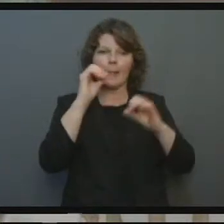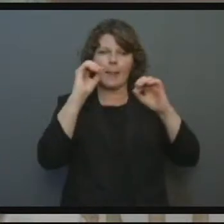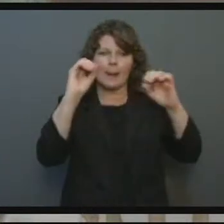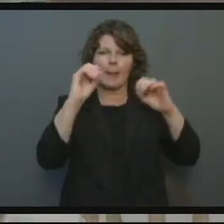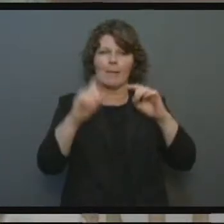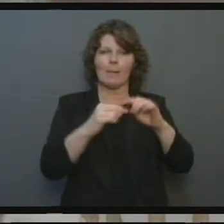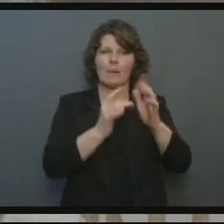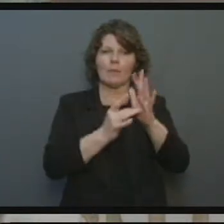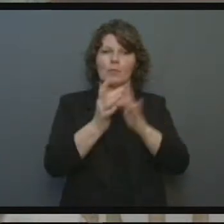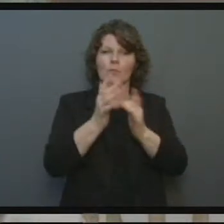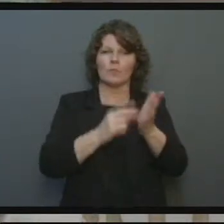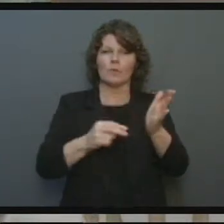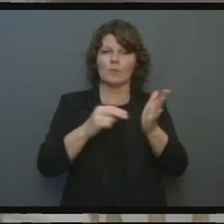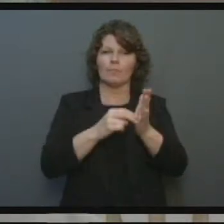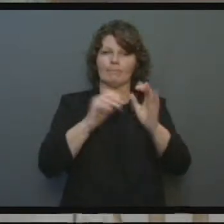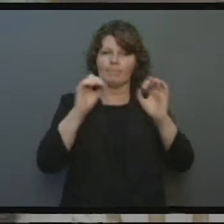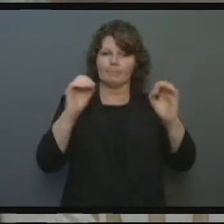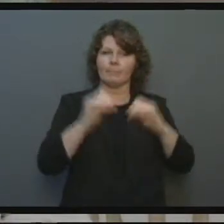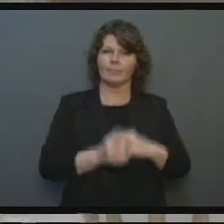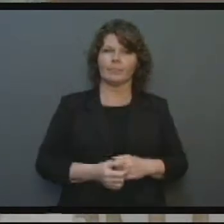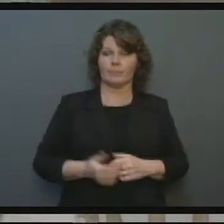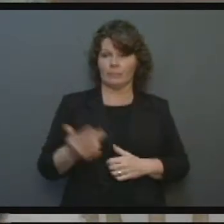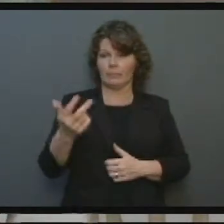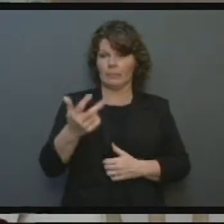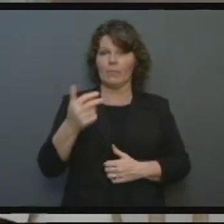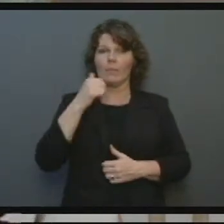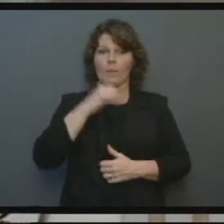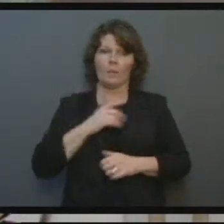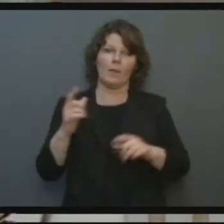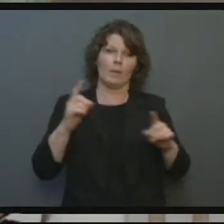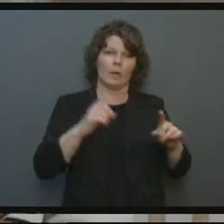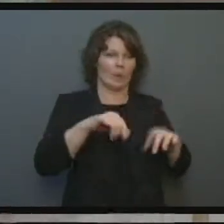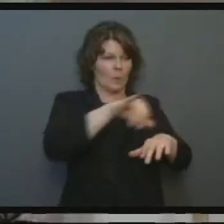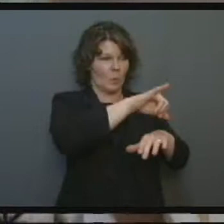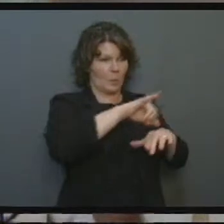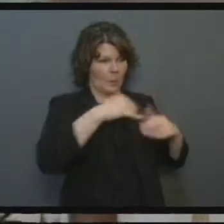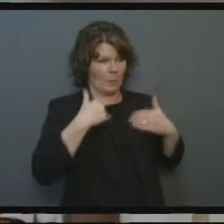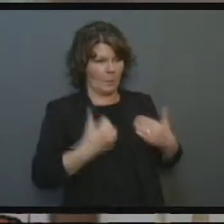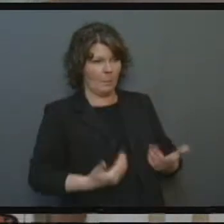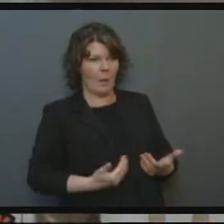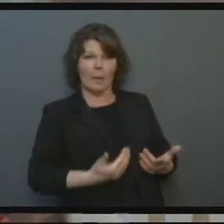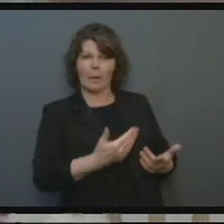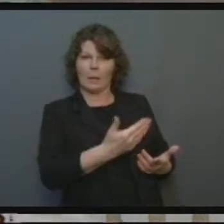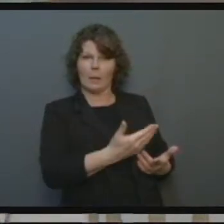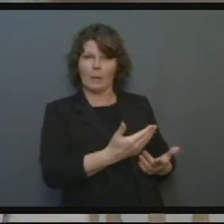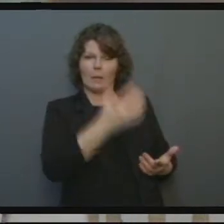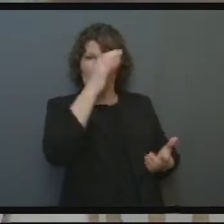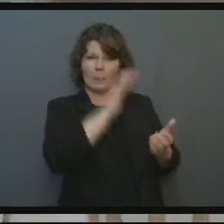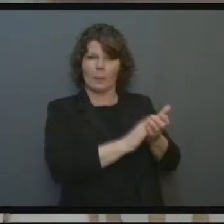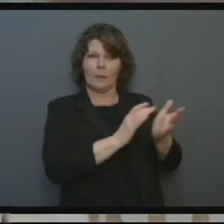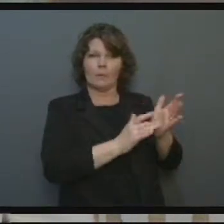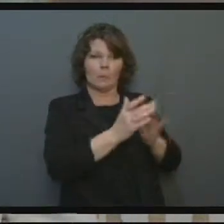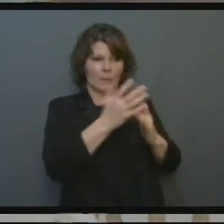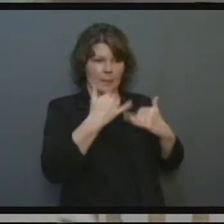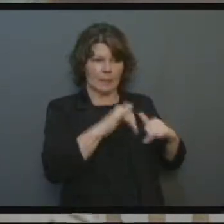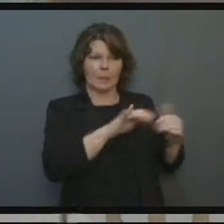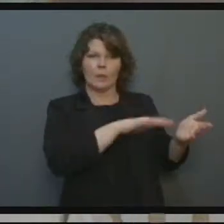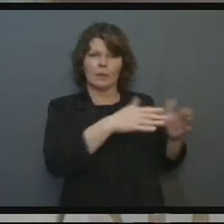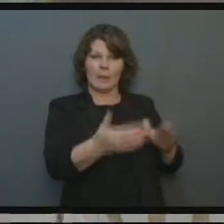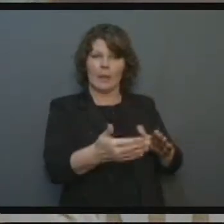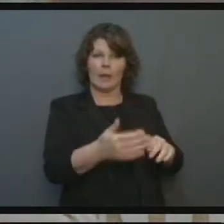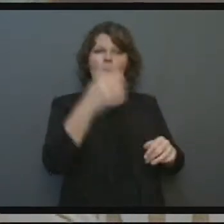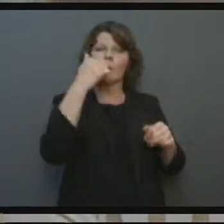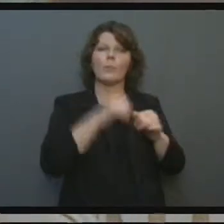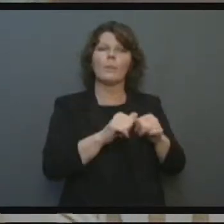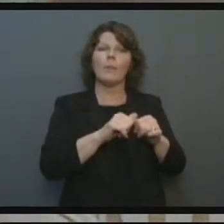resurrection. See, these women came to anoint a body. They believe that Jesus is still dead. If you remember from the picture, they